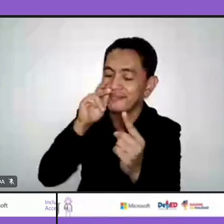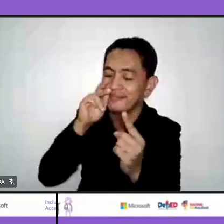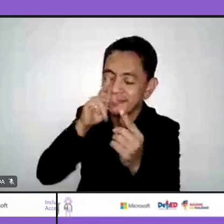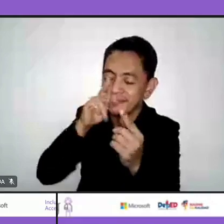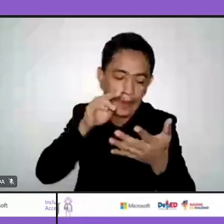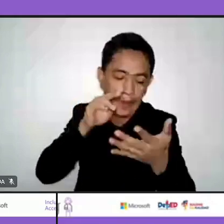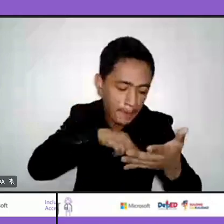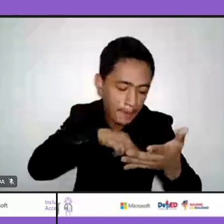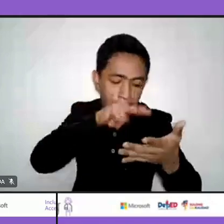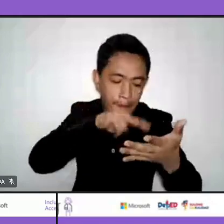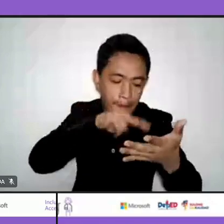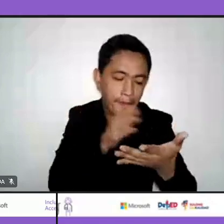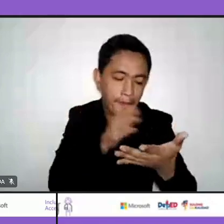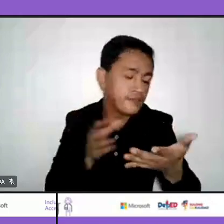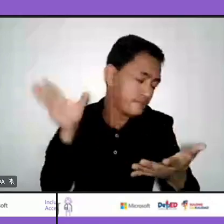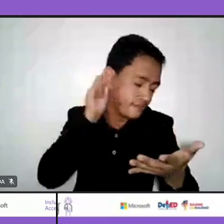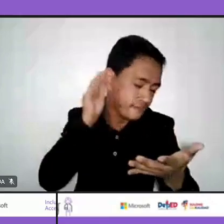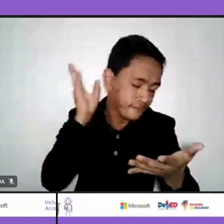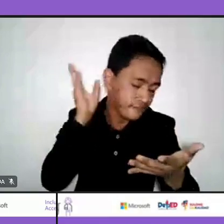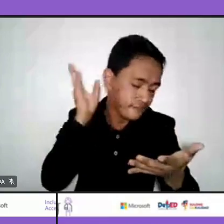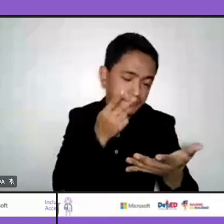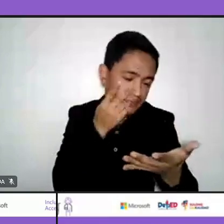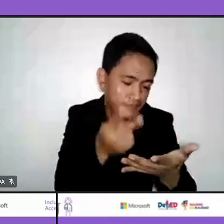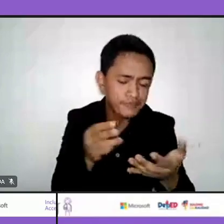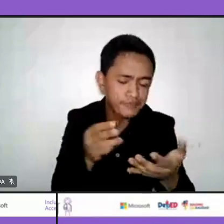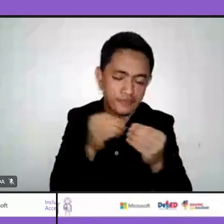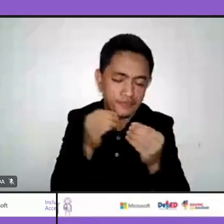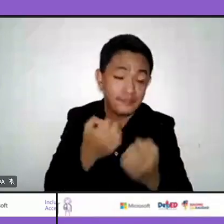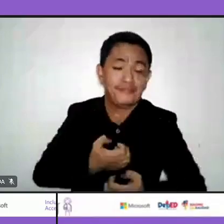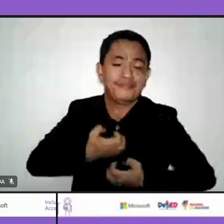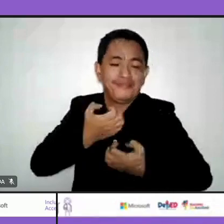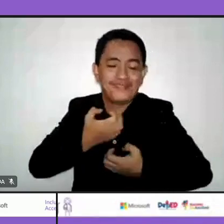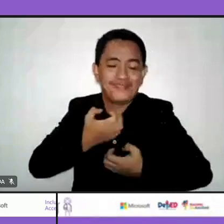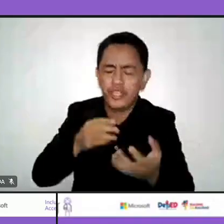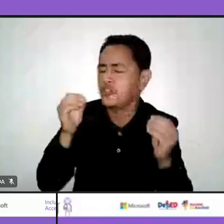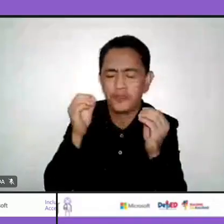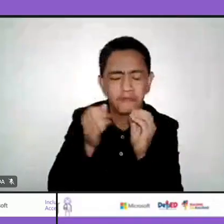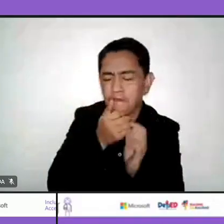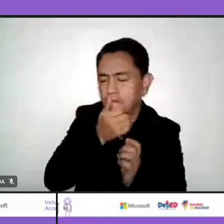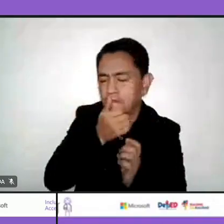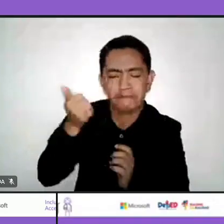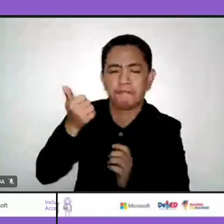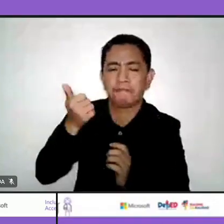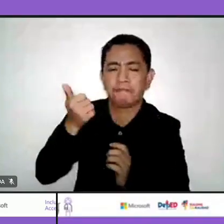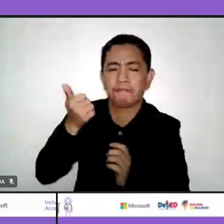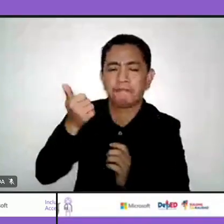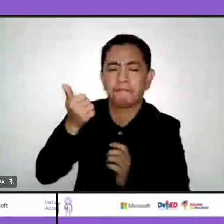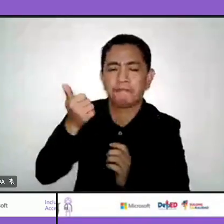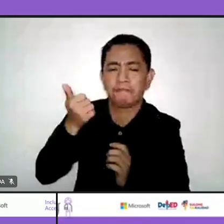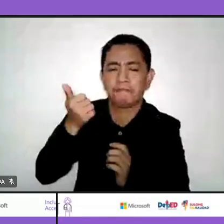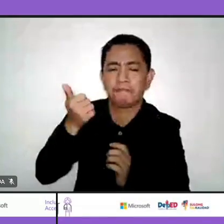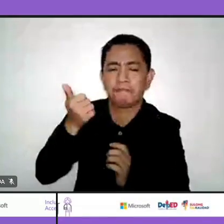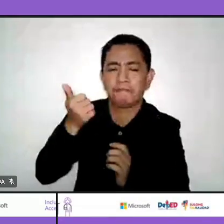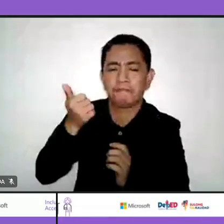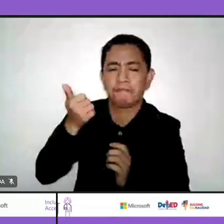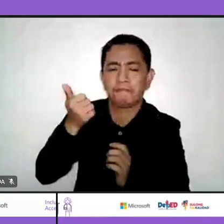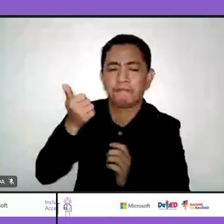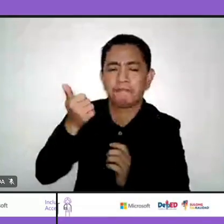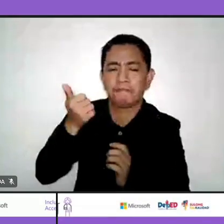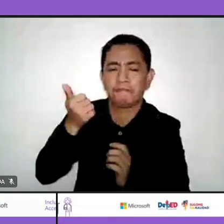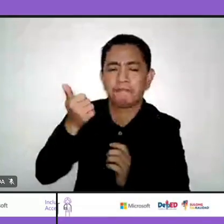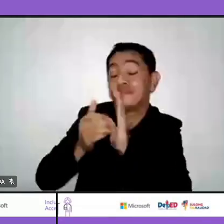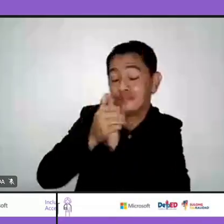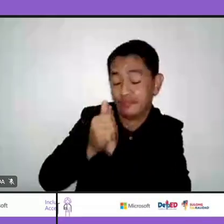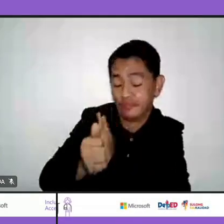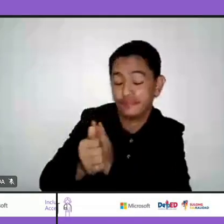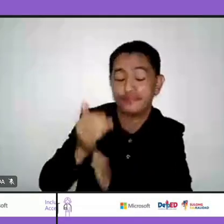collaborative reading ang gagawin, because the more exposure that the kids have in reading, the more they hear it, the more they see it, the more they enjoy it,